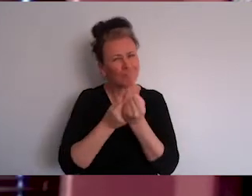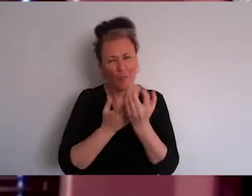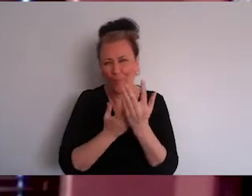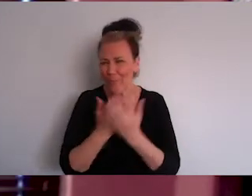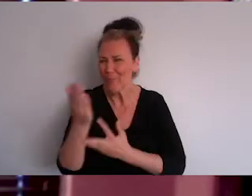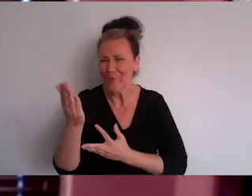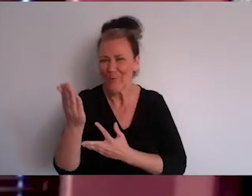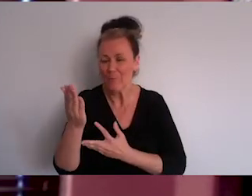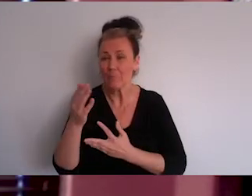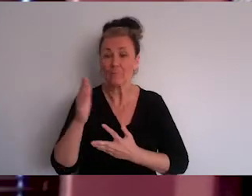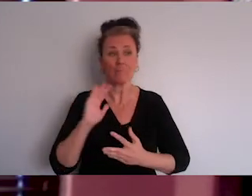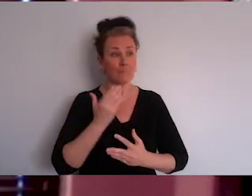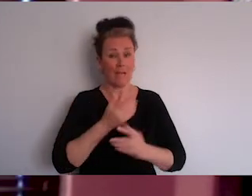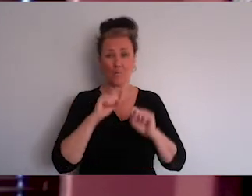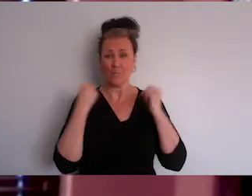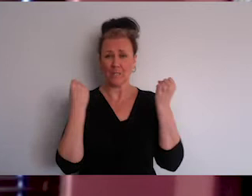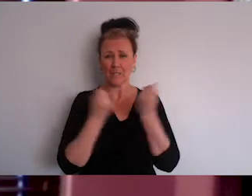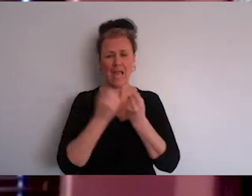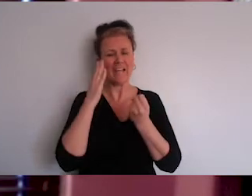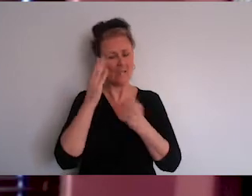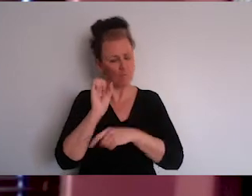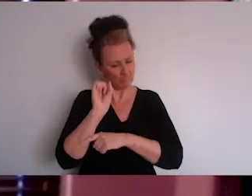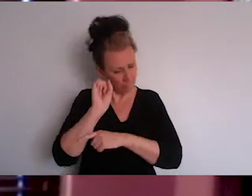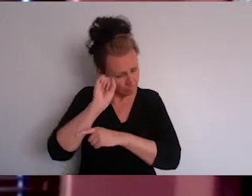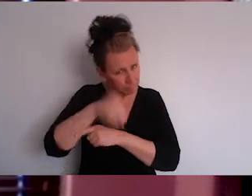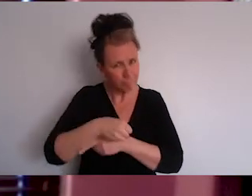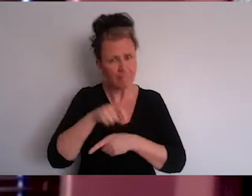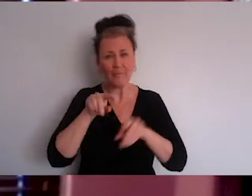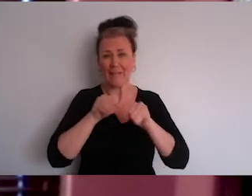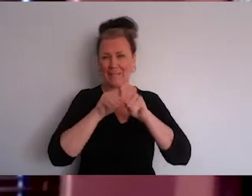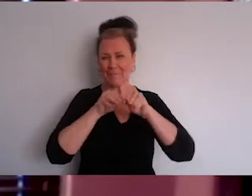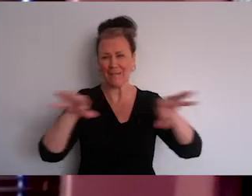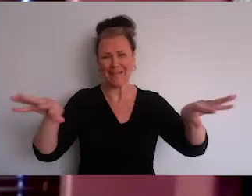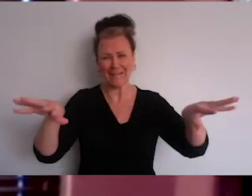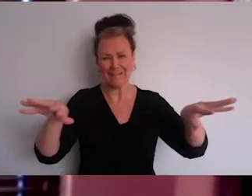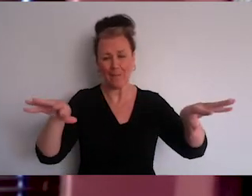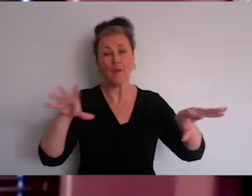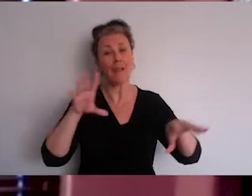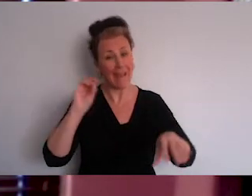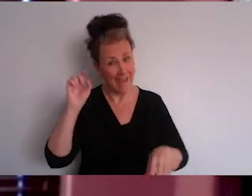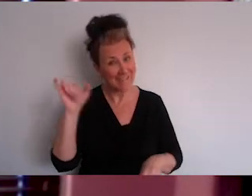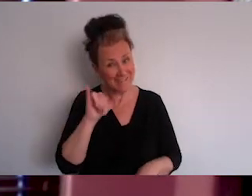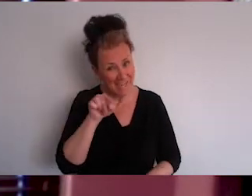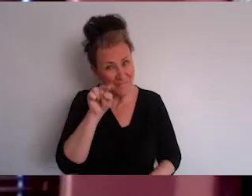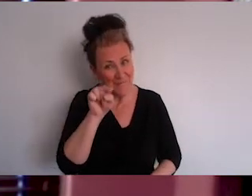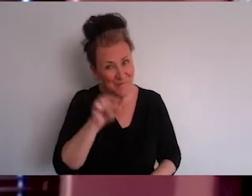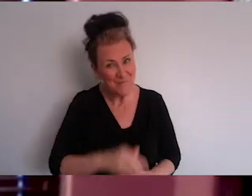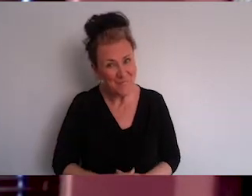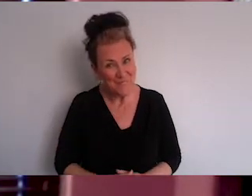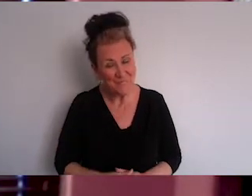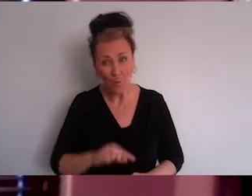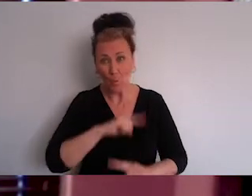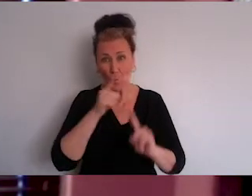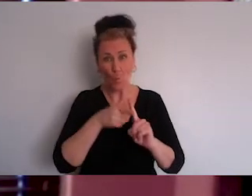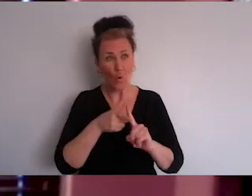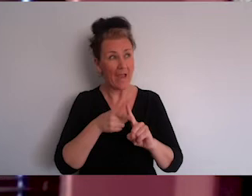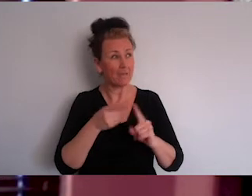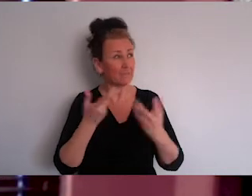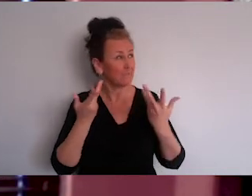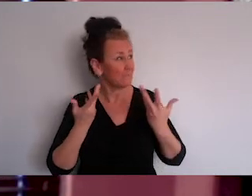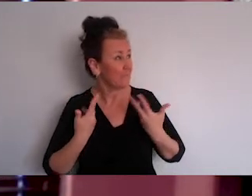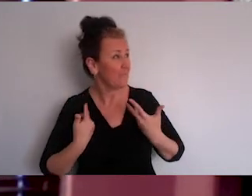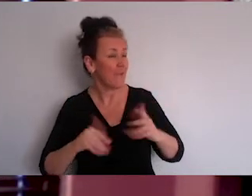back through thick and thin. Our society will overcome this pandemic, so will you. And